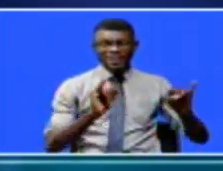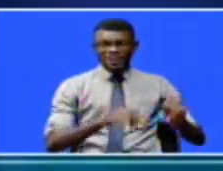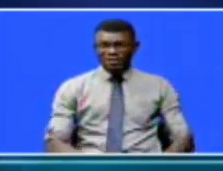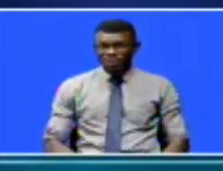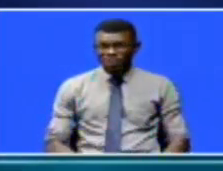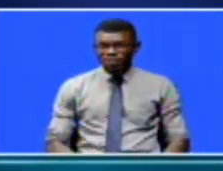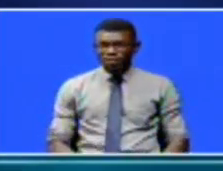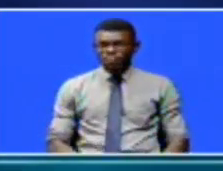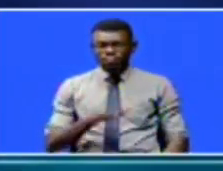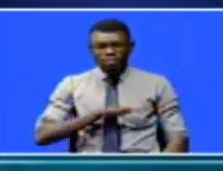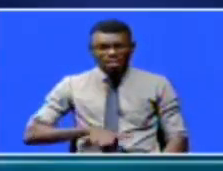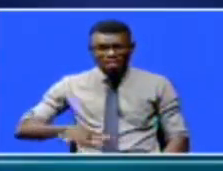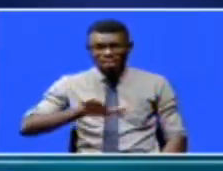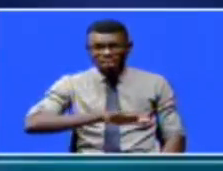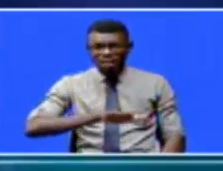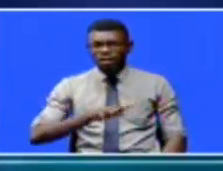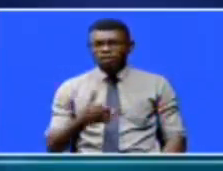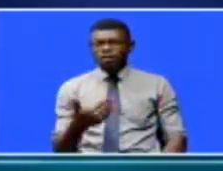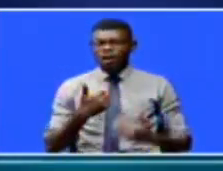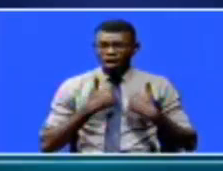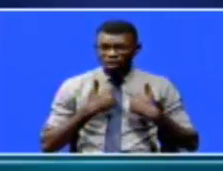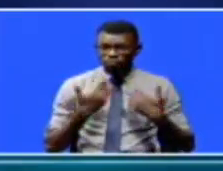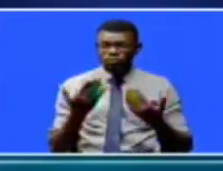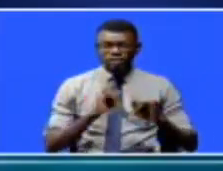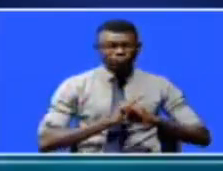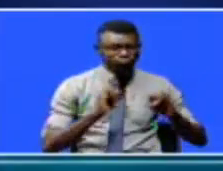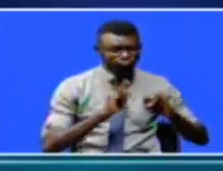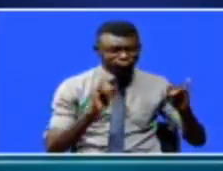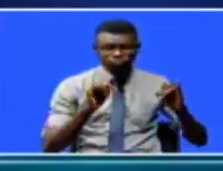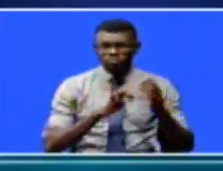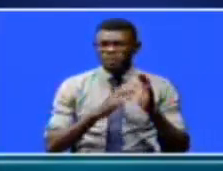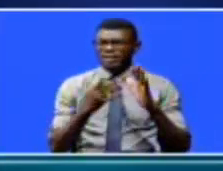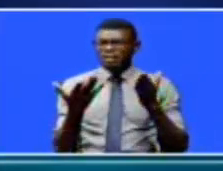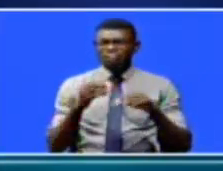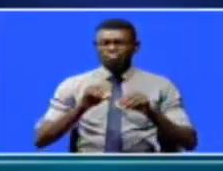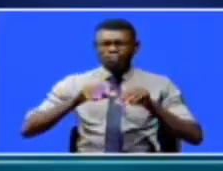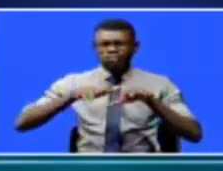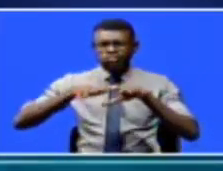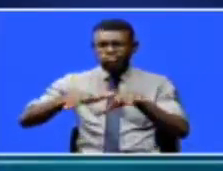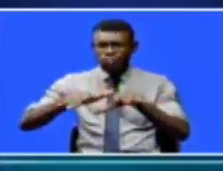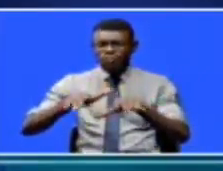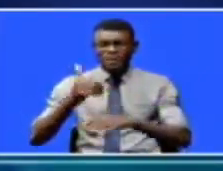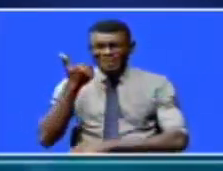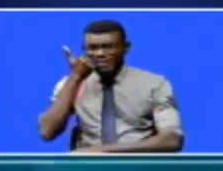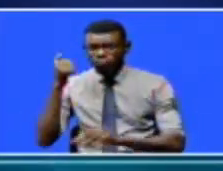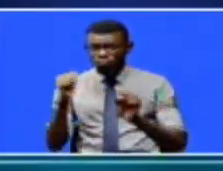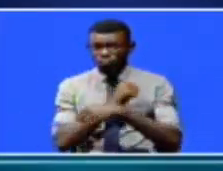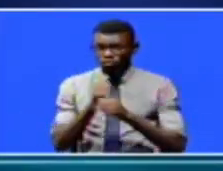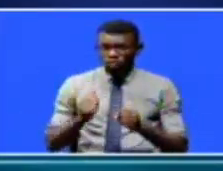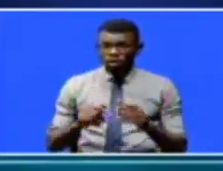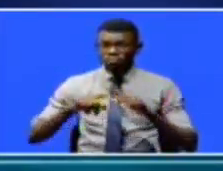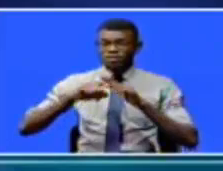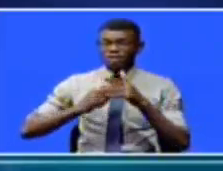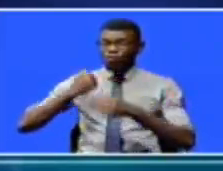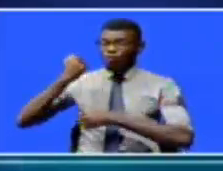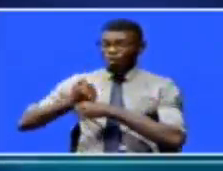Each surface has its own goals for cleaning to avoid recontamination. And off she goes to start this